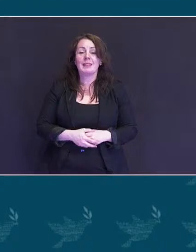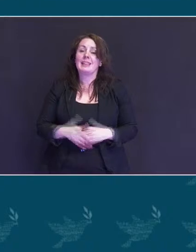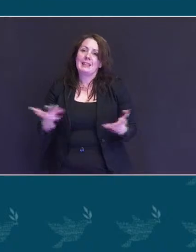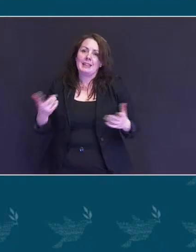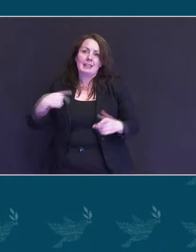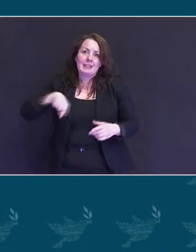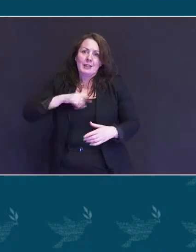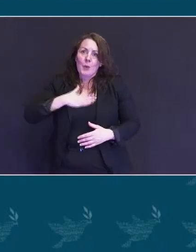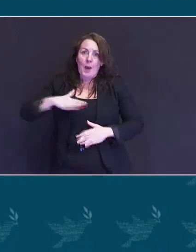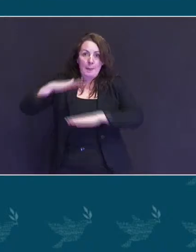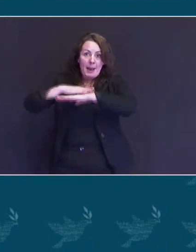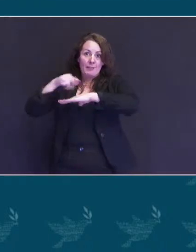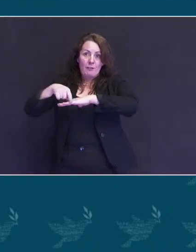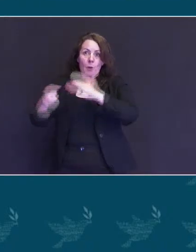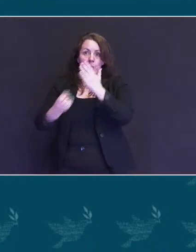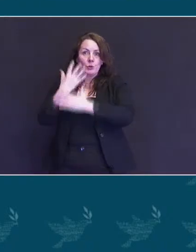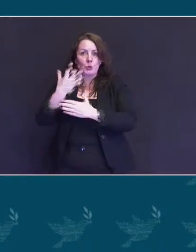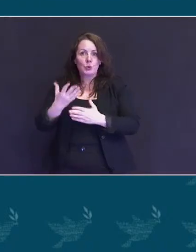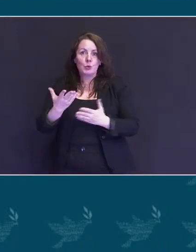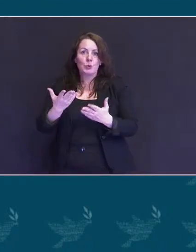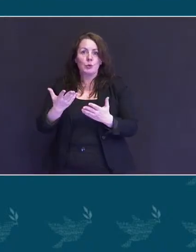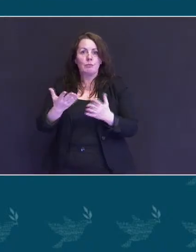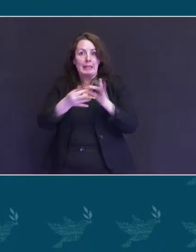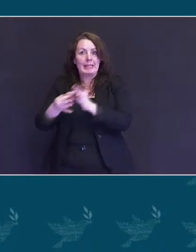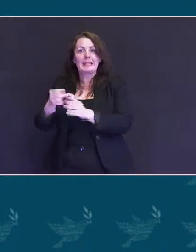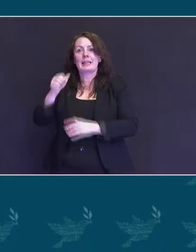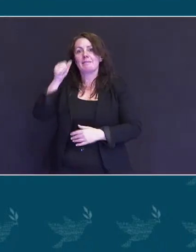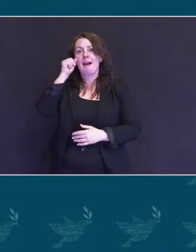enhanced so that it can also facilitate